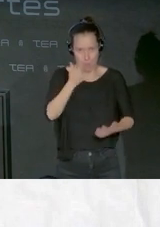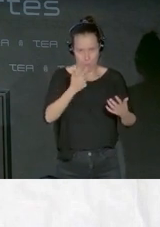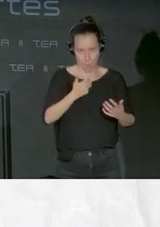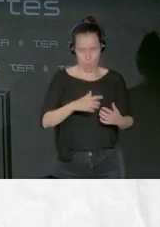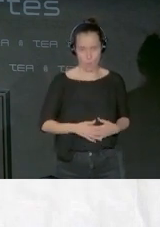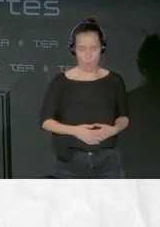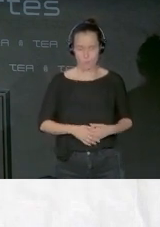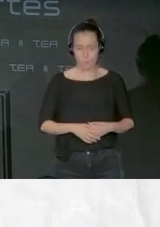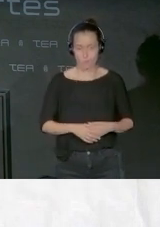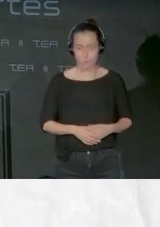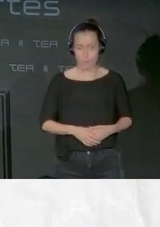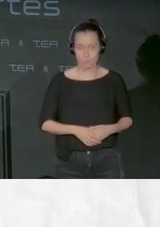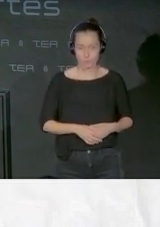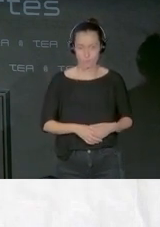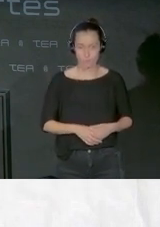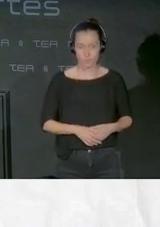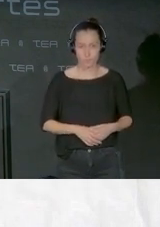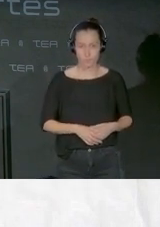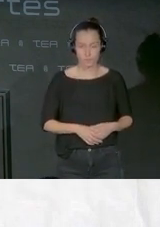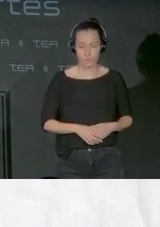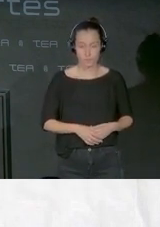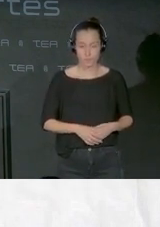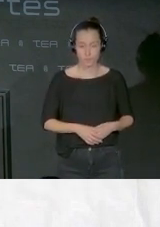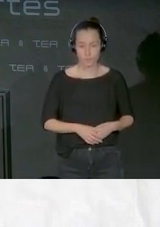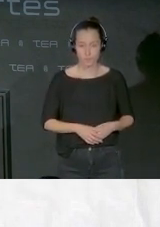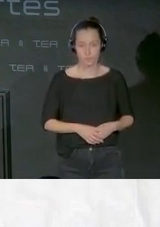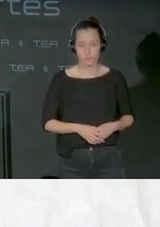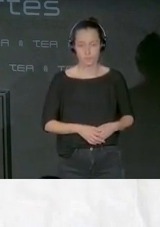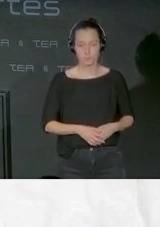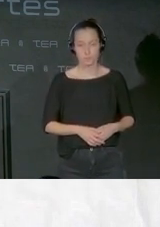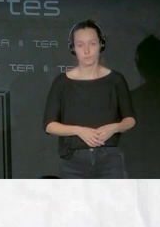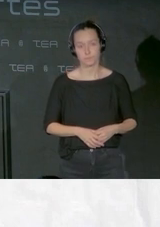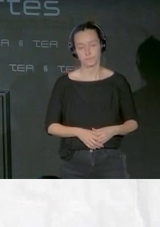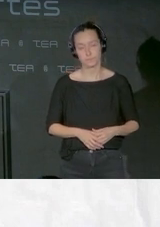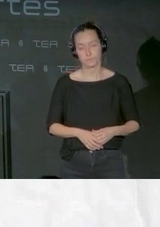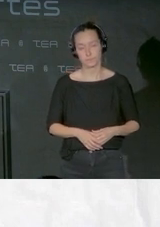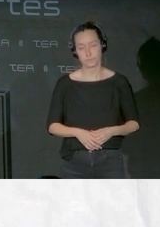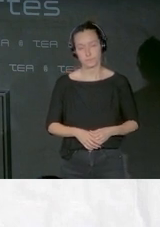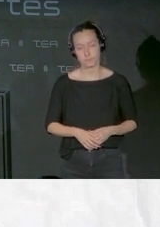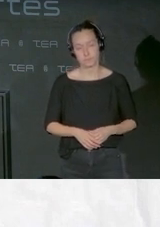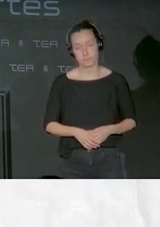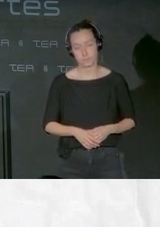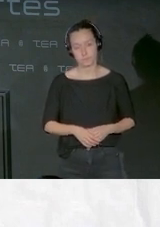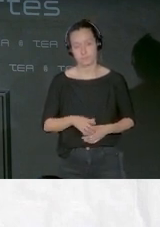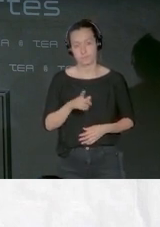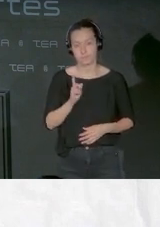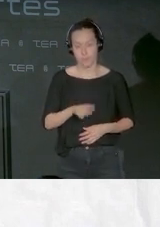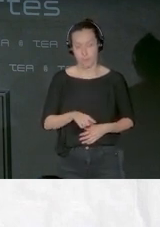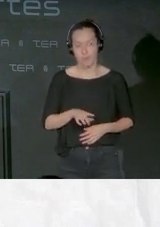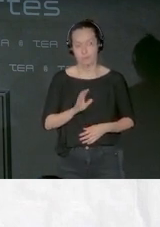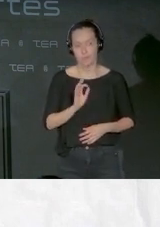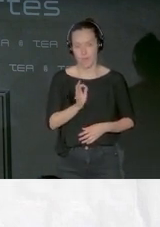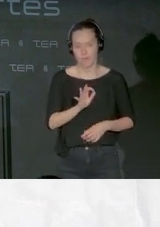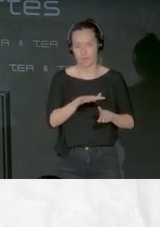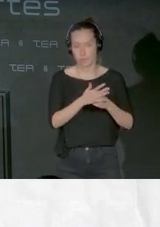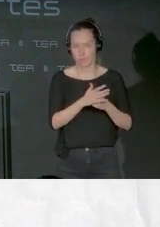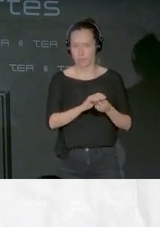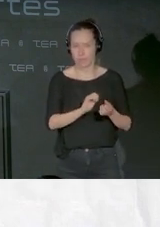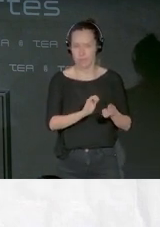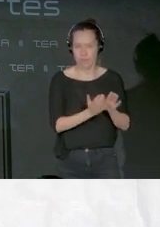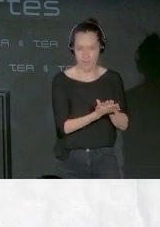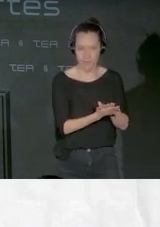other job cuts within the IT sector, and obviously that has affected the video game sector. But when we spoke to video games